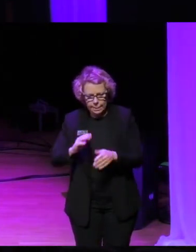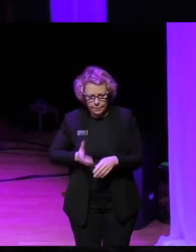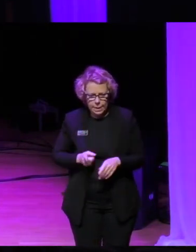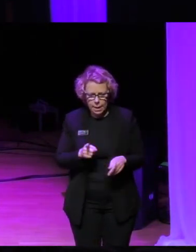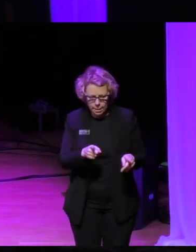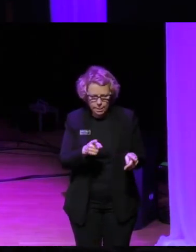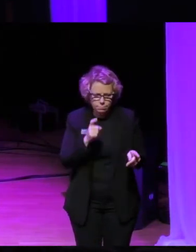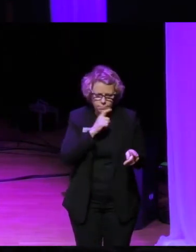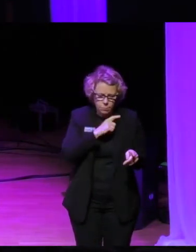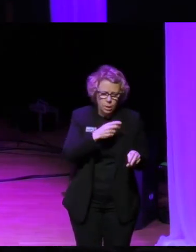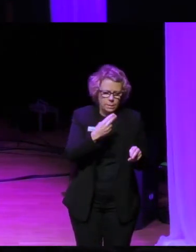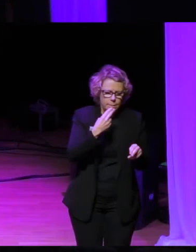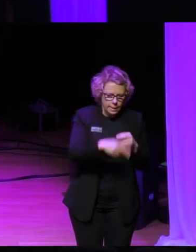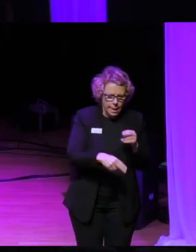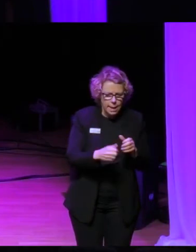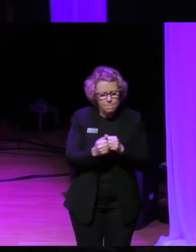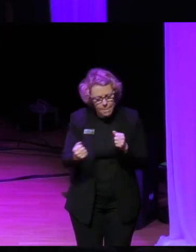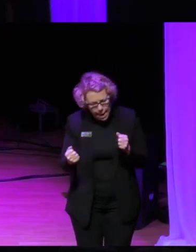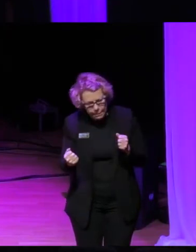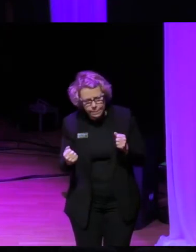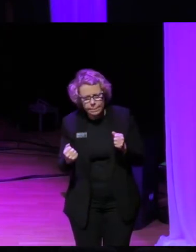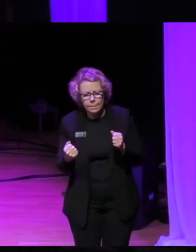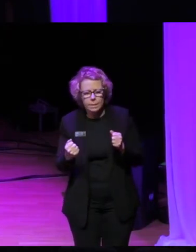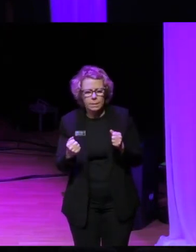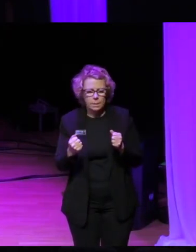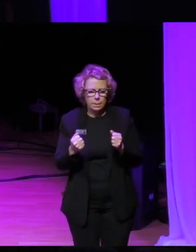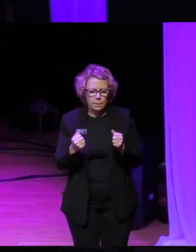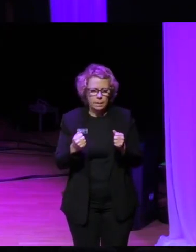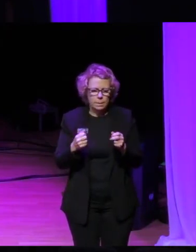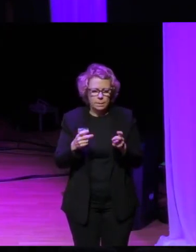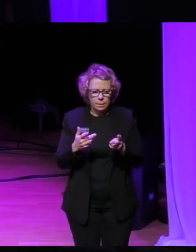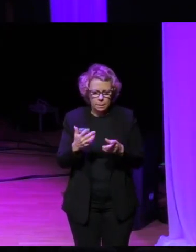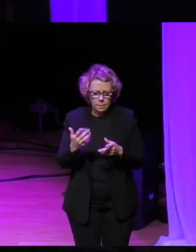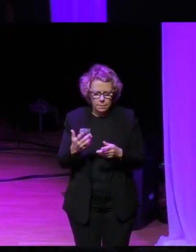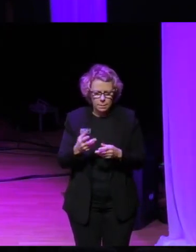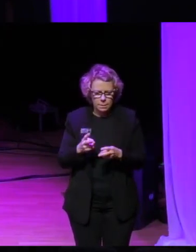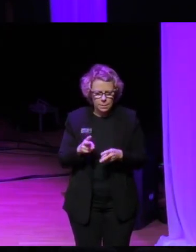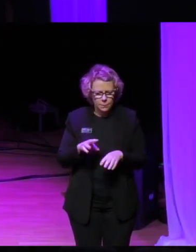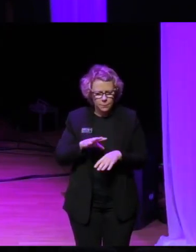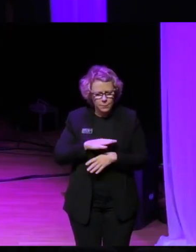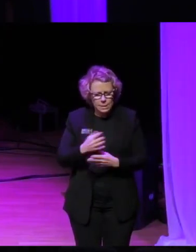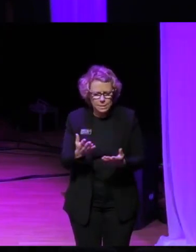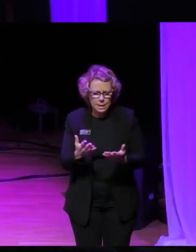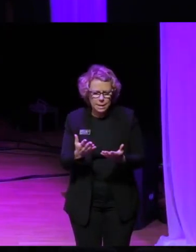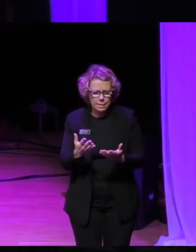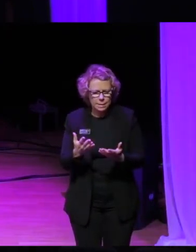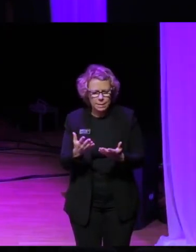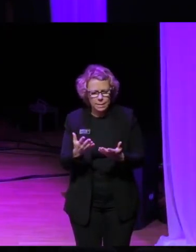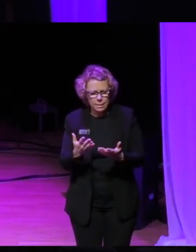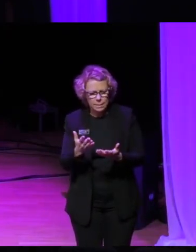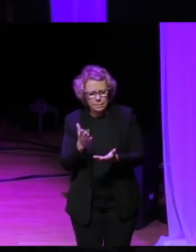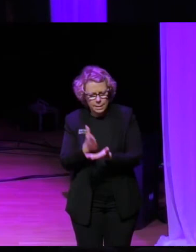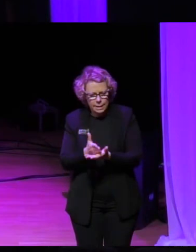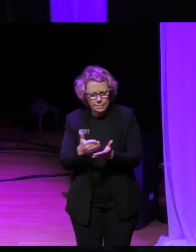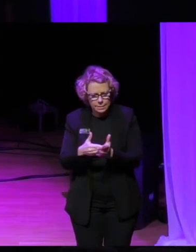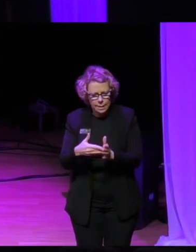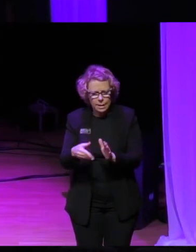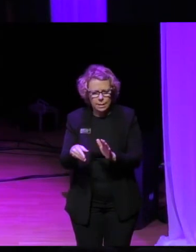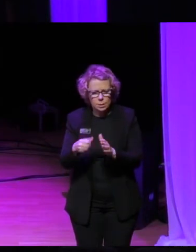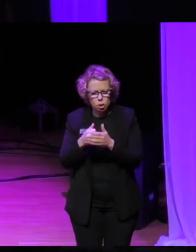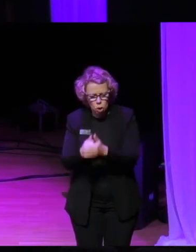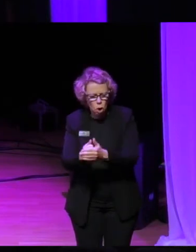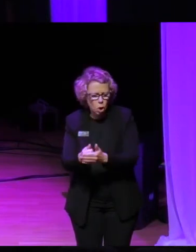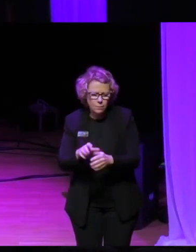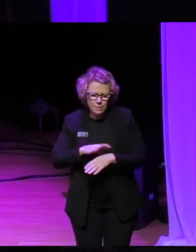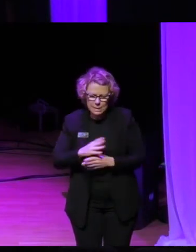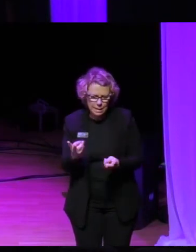falling disproportionately on poorer individuals, people who live in rural areas who may not have access to medical care in the same